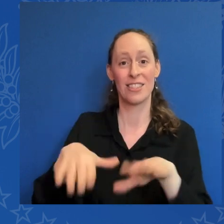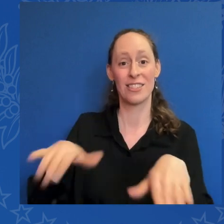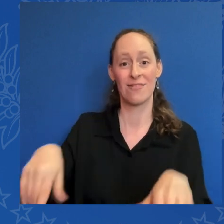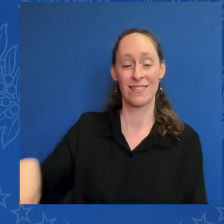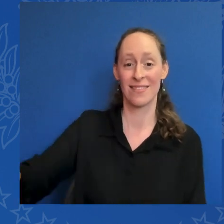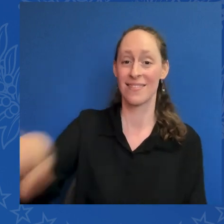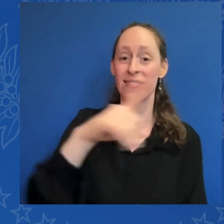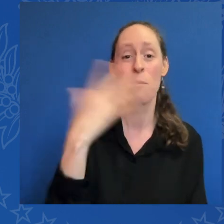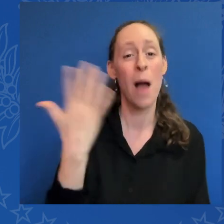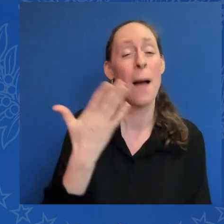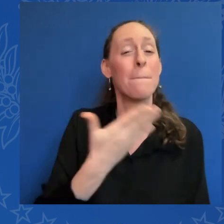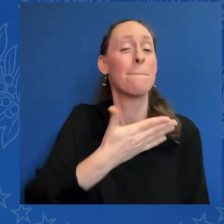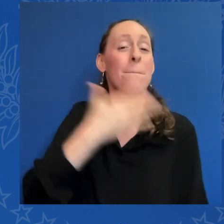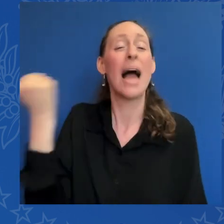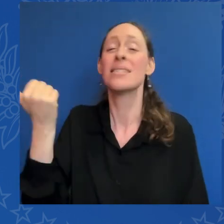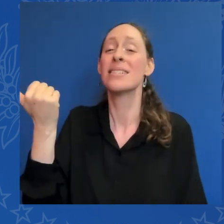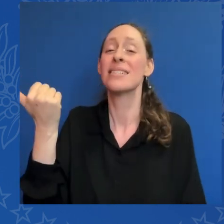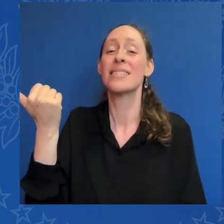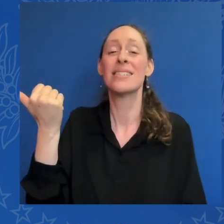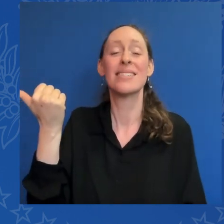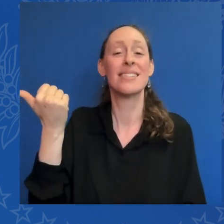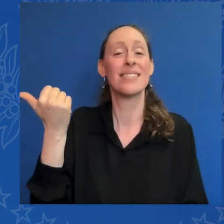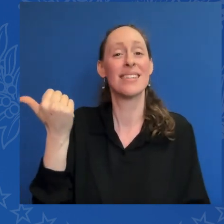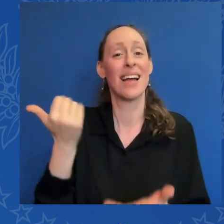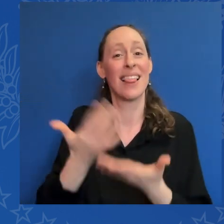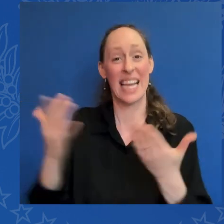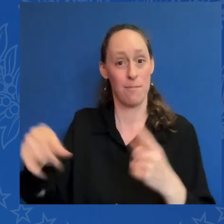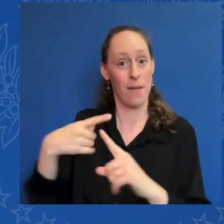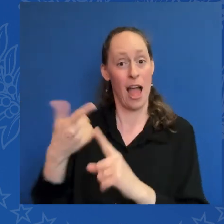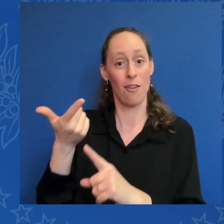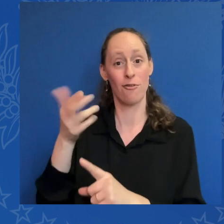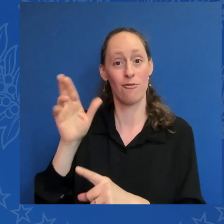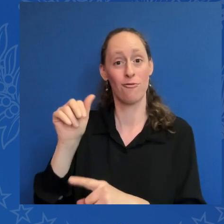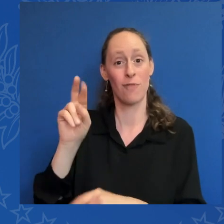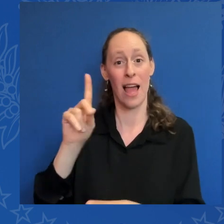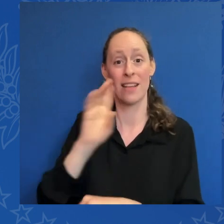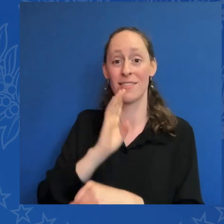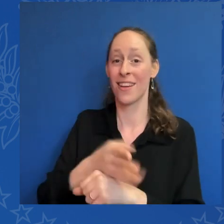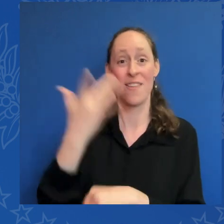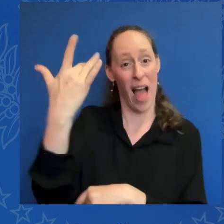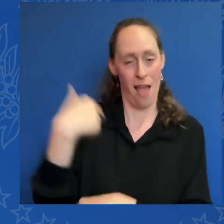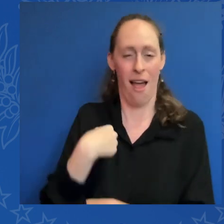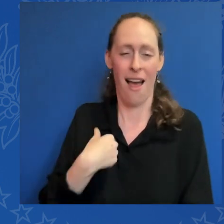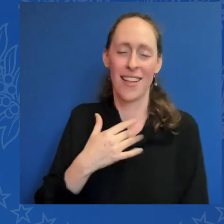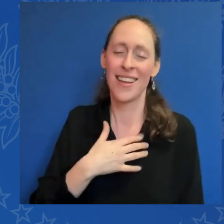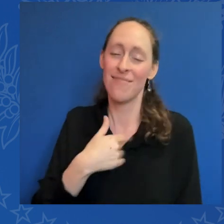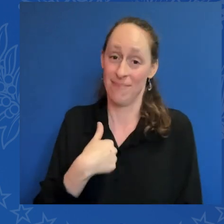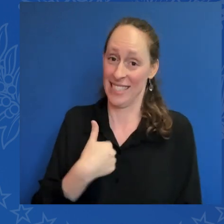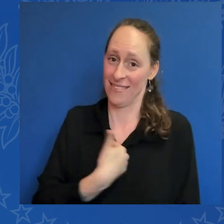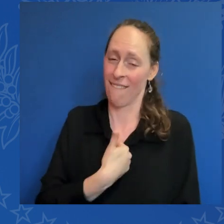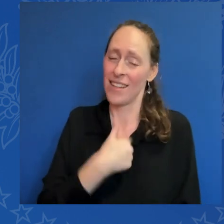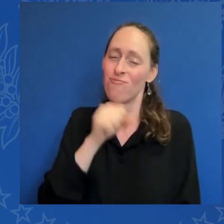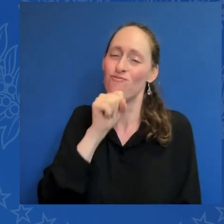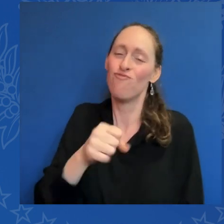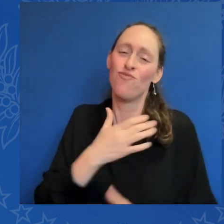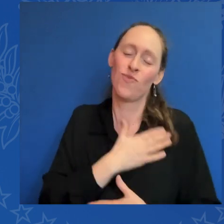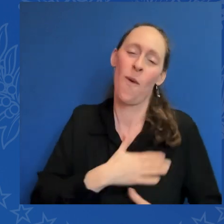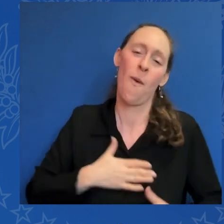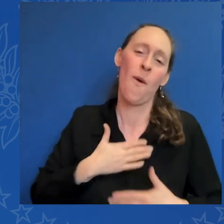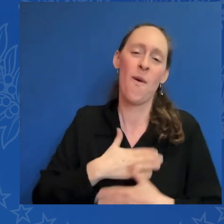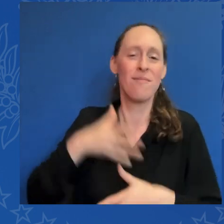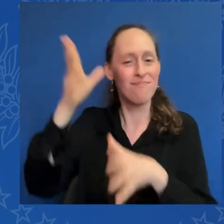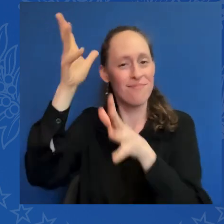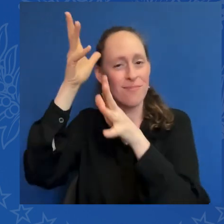I've worked on it from the very, you think I'm joking, I worked on it from the very beginning. And my number 2 granddaughter, and when I